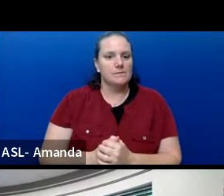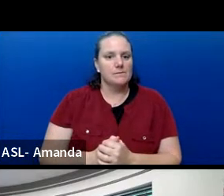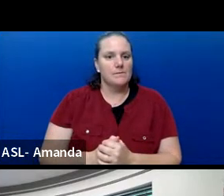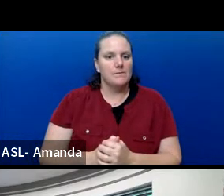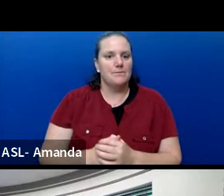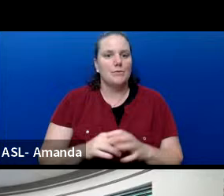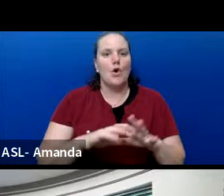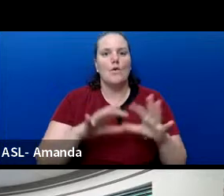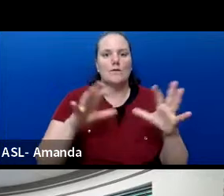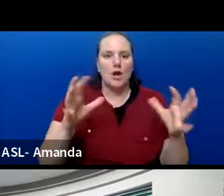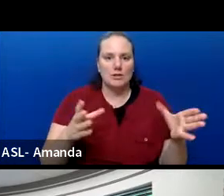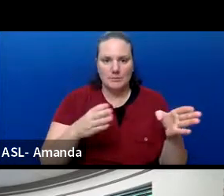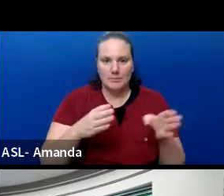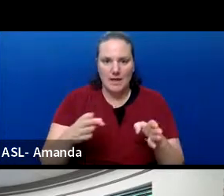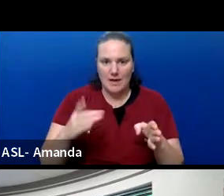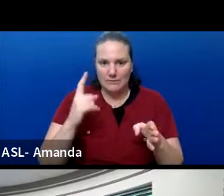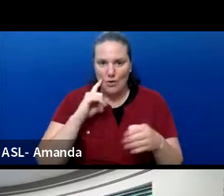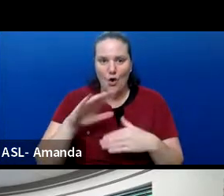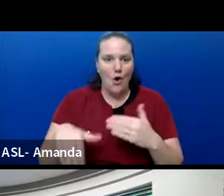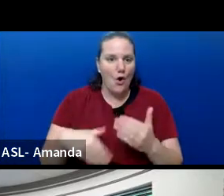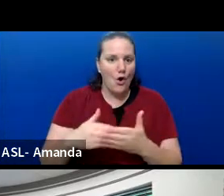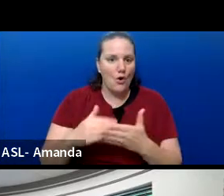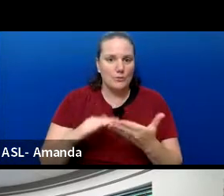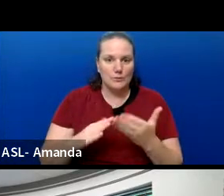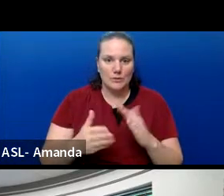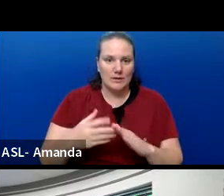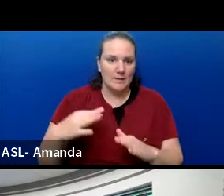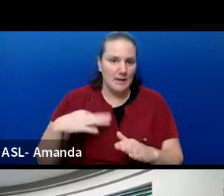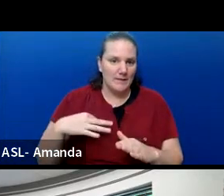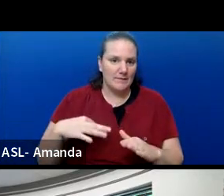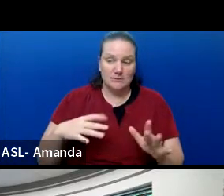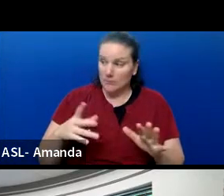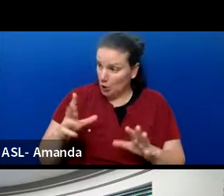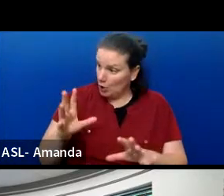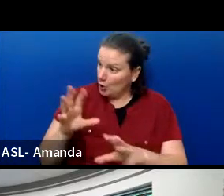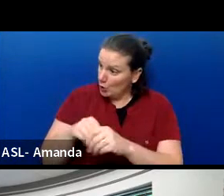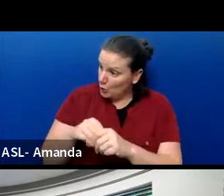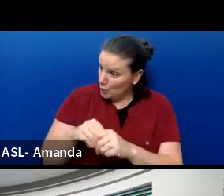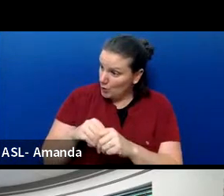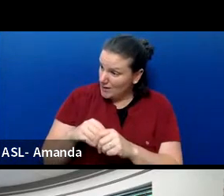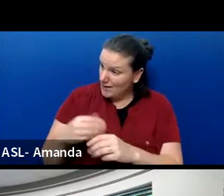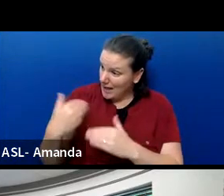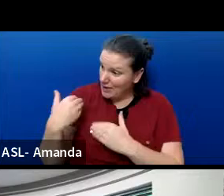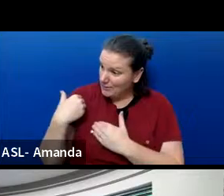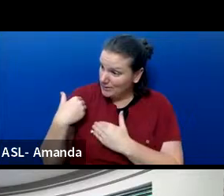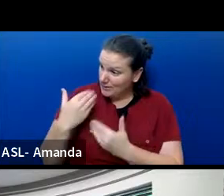community benefits work. And Yeah. that'll include the accountability piece too. Yep. Great.